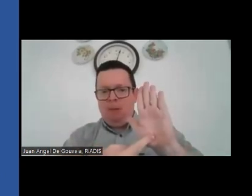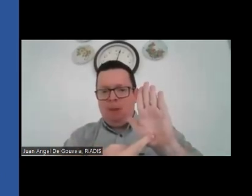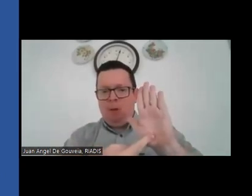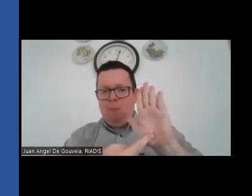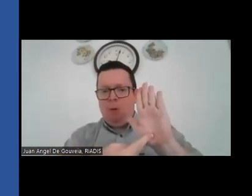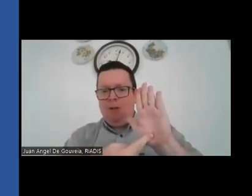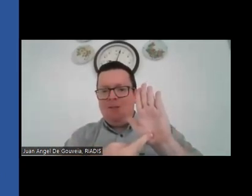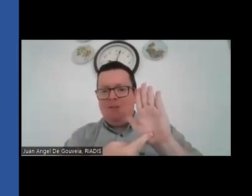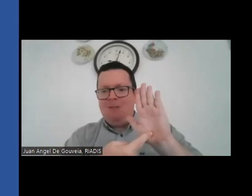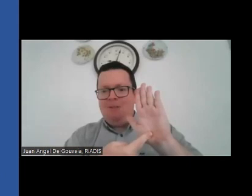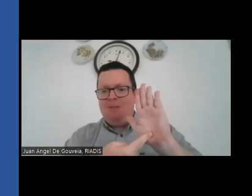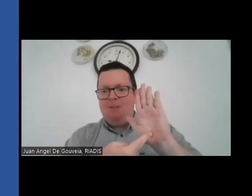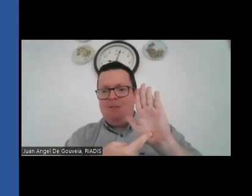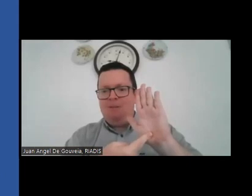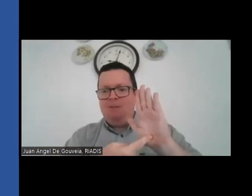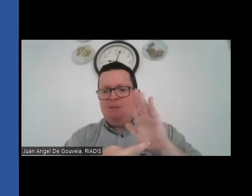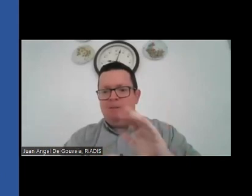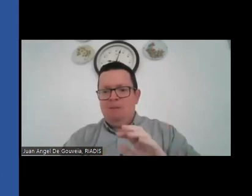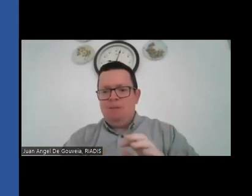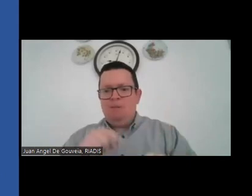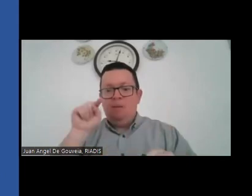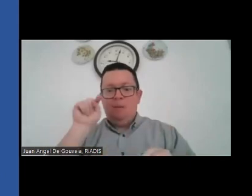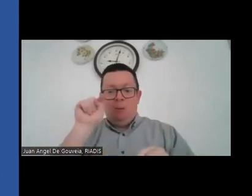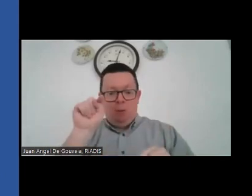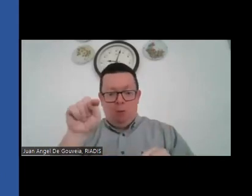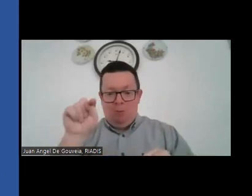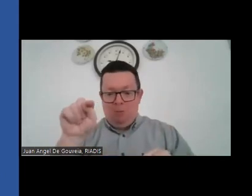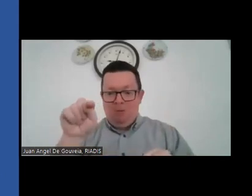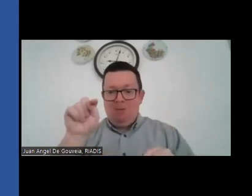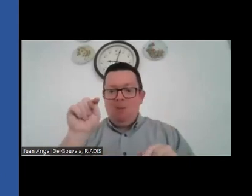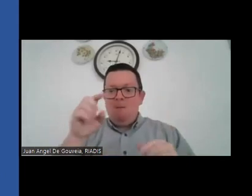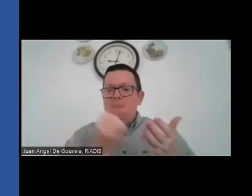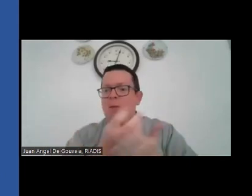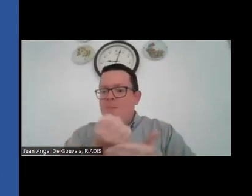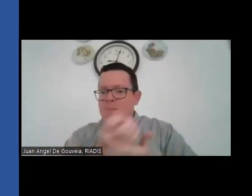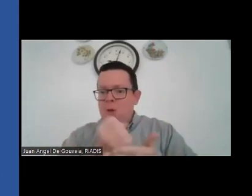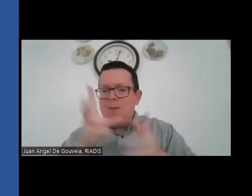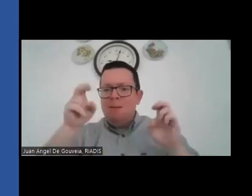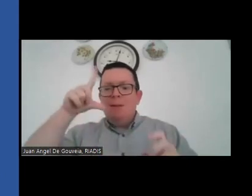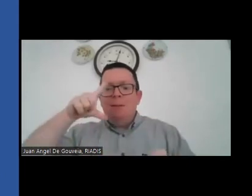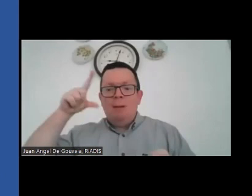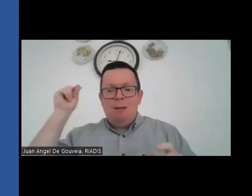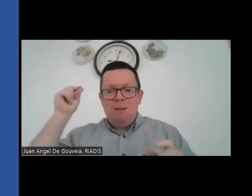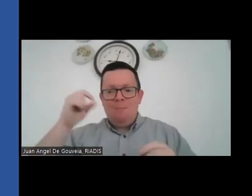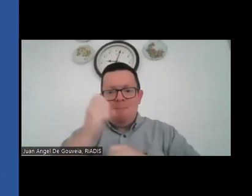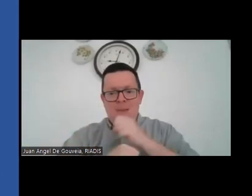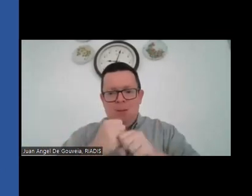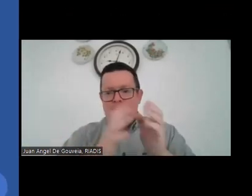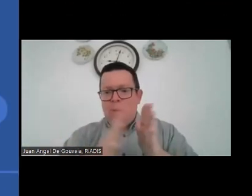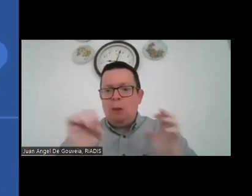Okay, here's what I was saying about the Sendai framework. Next, please.